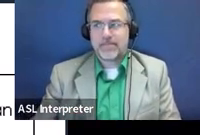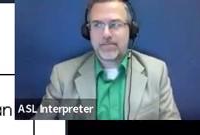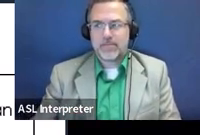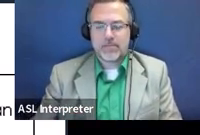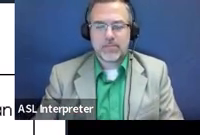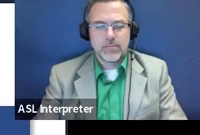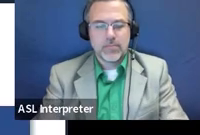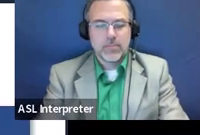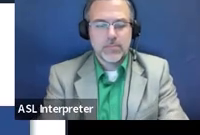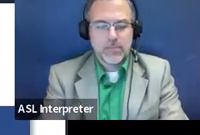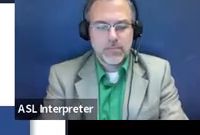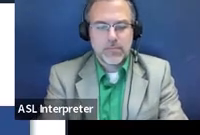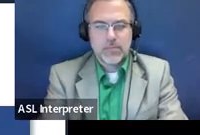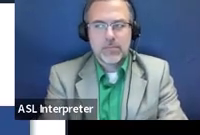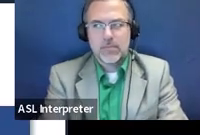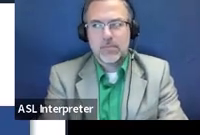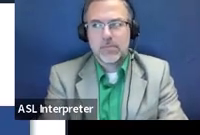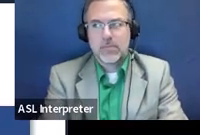assistance.